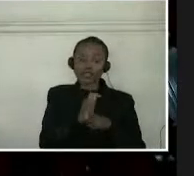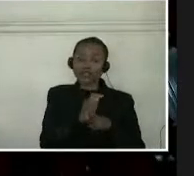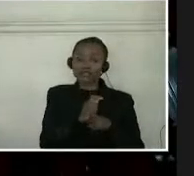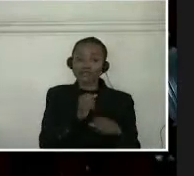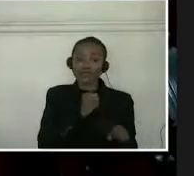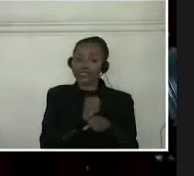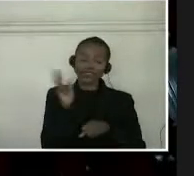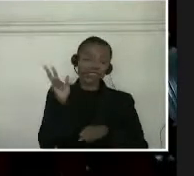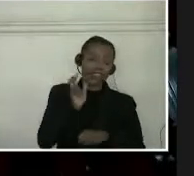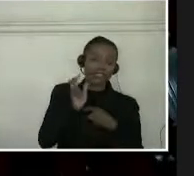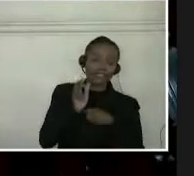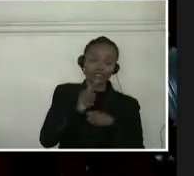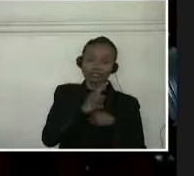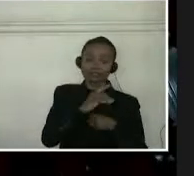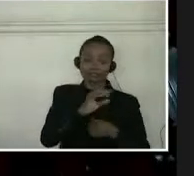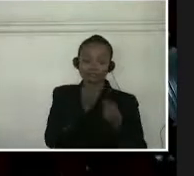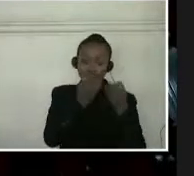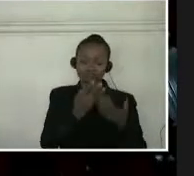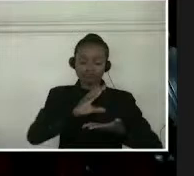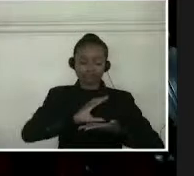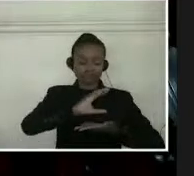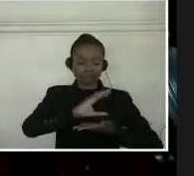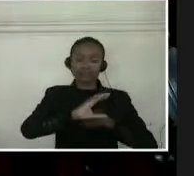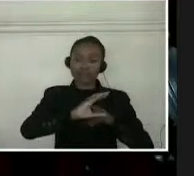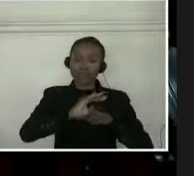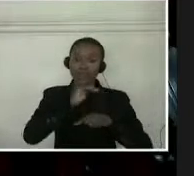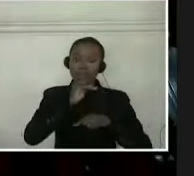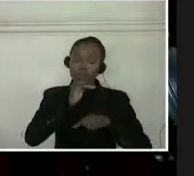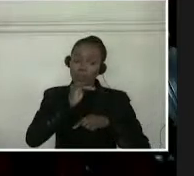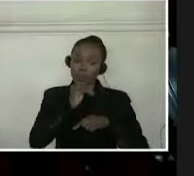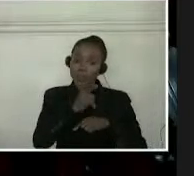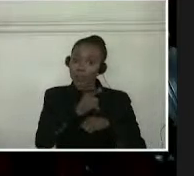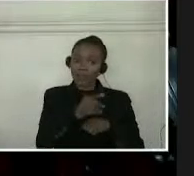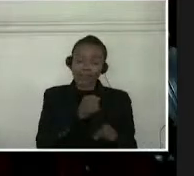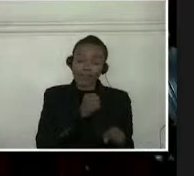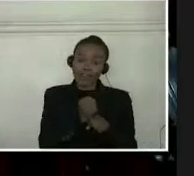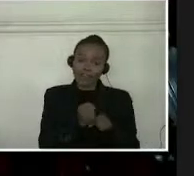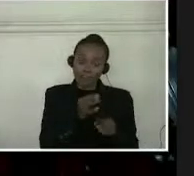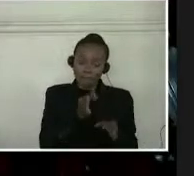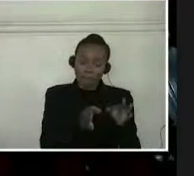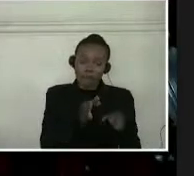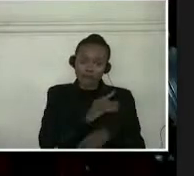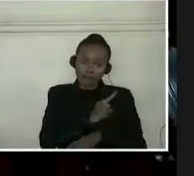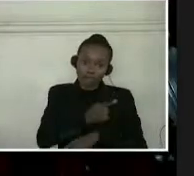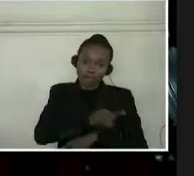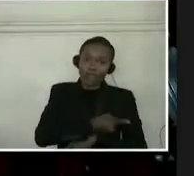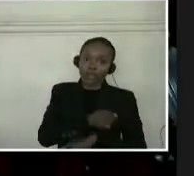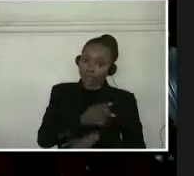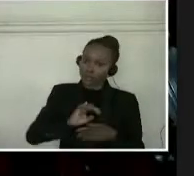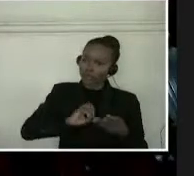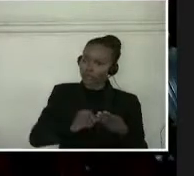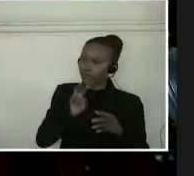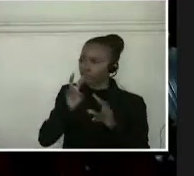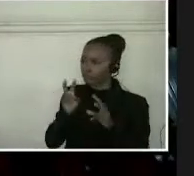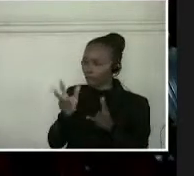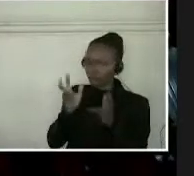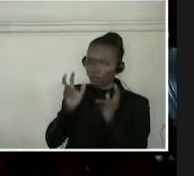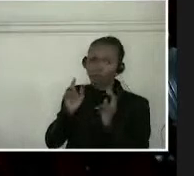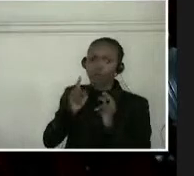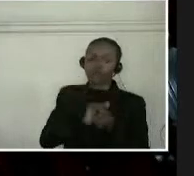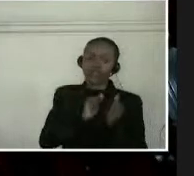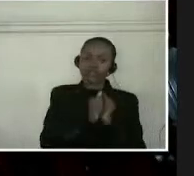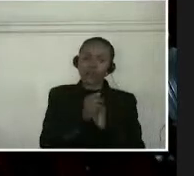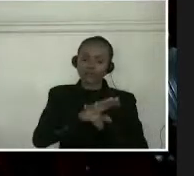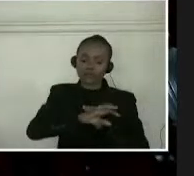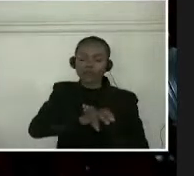conclusion is that the powers that be in the ruling party never had the political will in them to financially attend to the problems of sports sector in